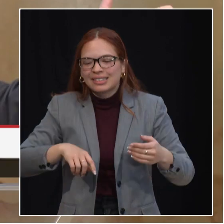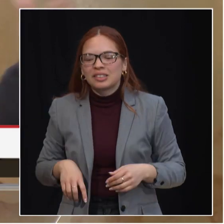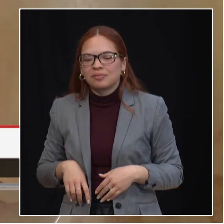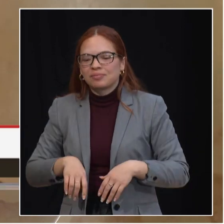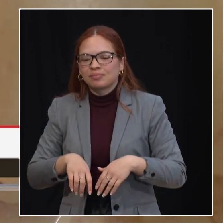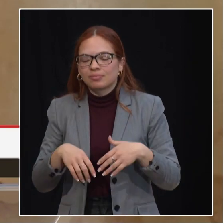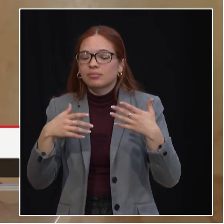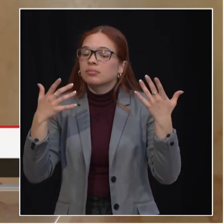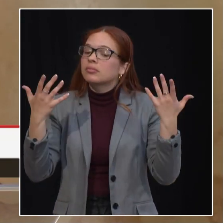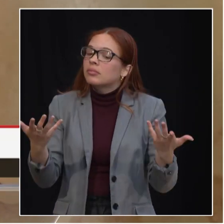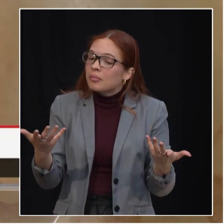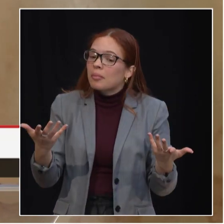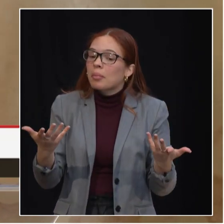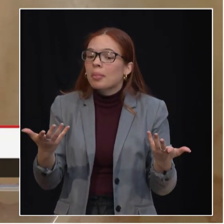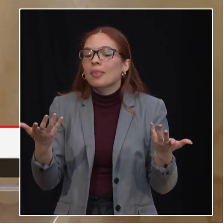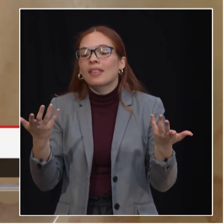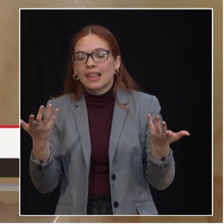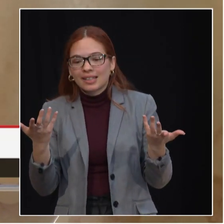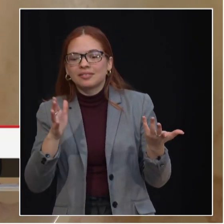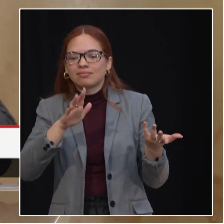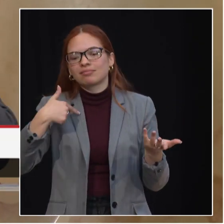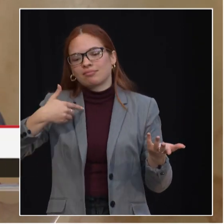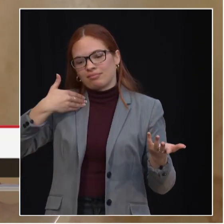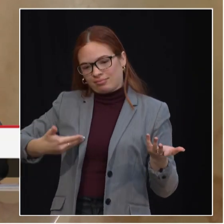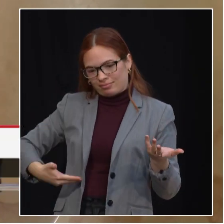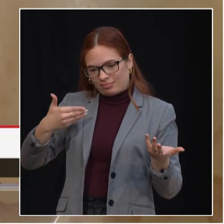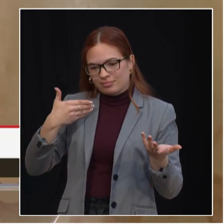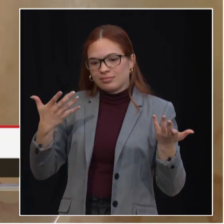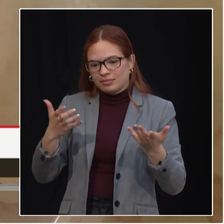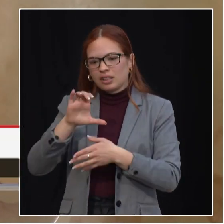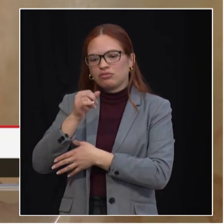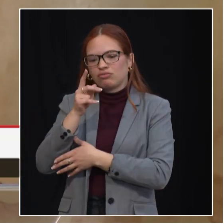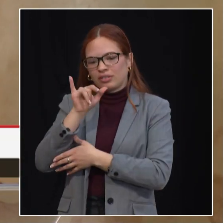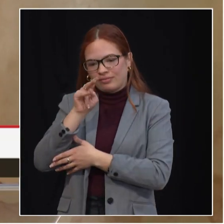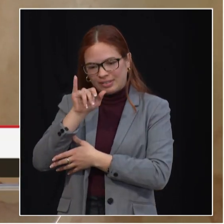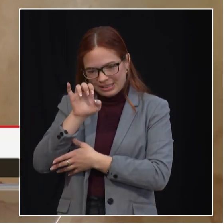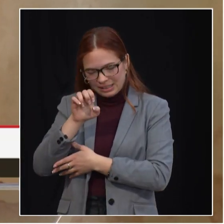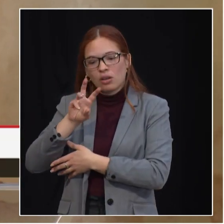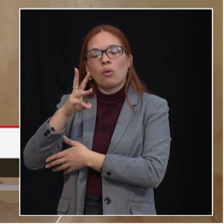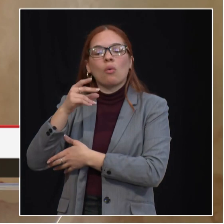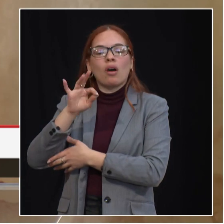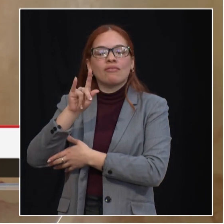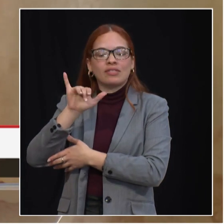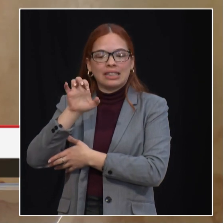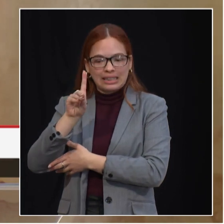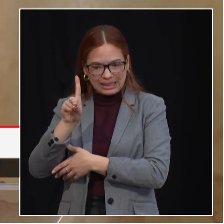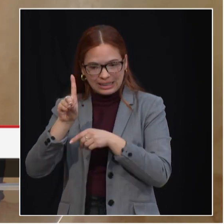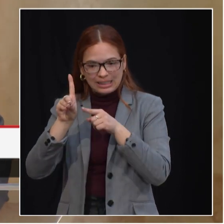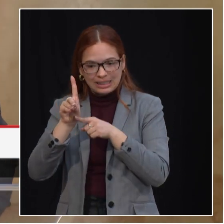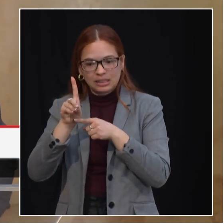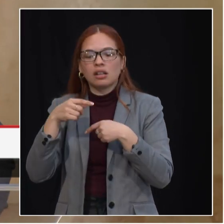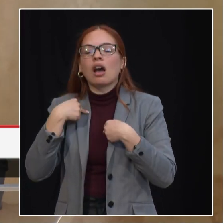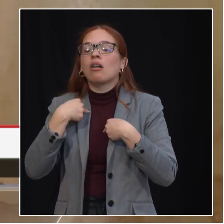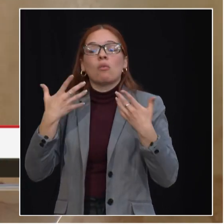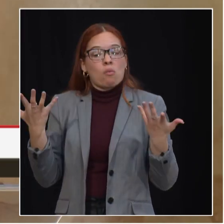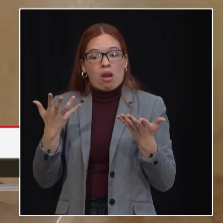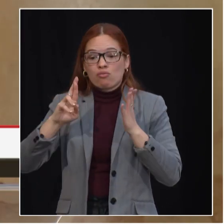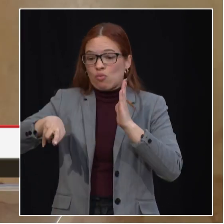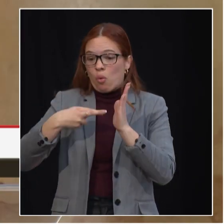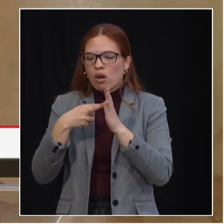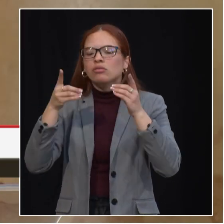So, as Sharon said, my name is Christy Whitfield. It is my honor to serve Mayor Bowser as her director of the Department of Small and Local Business